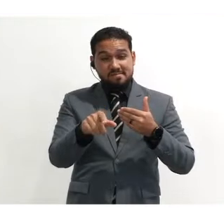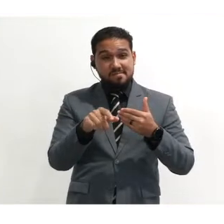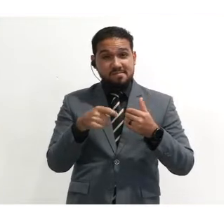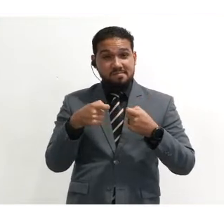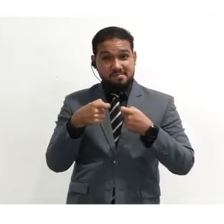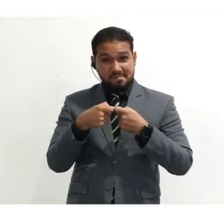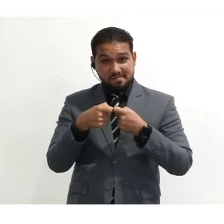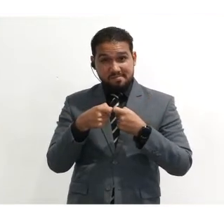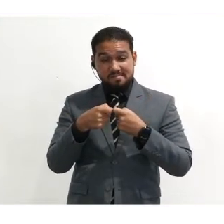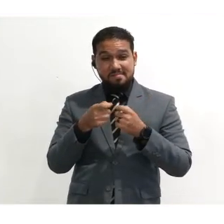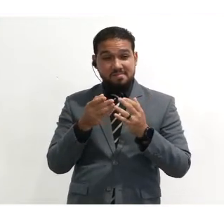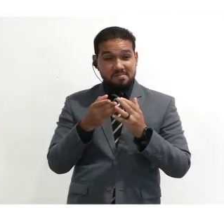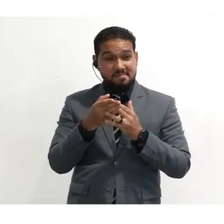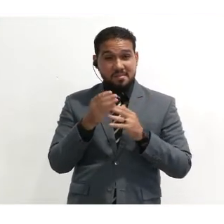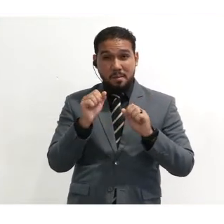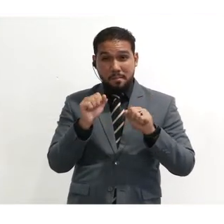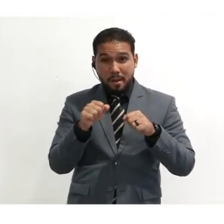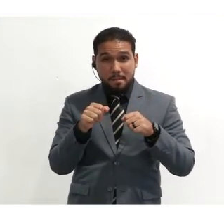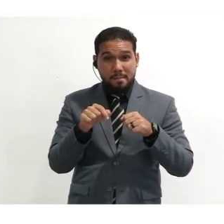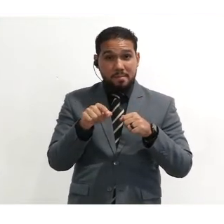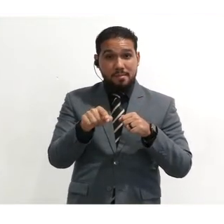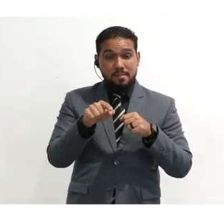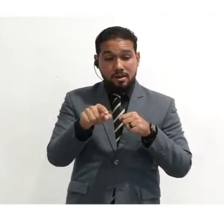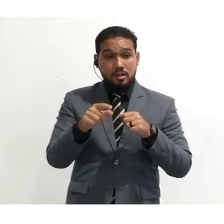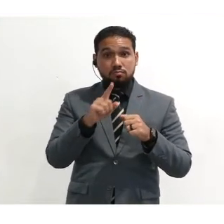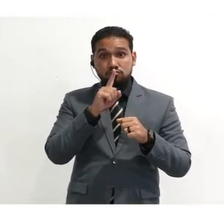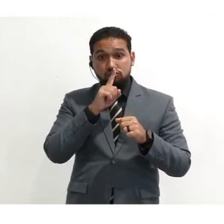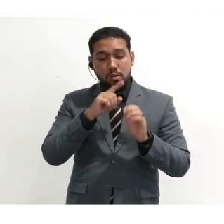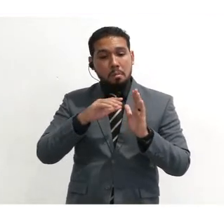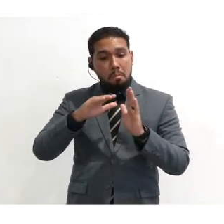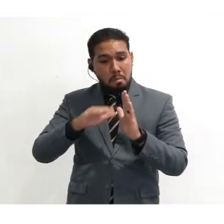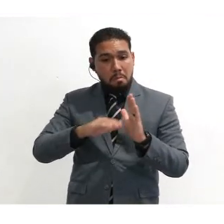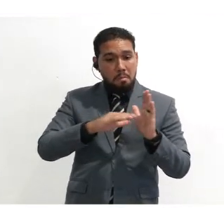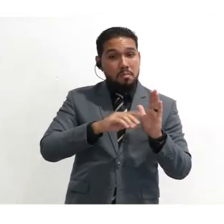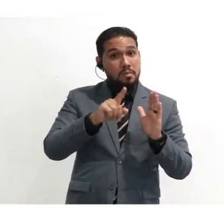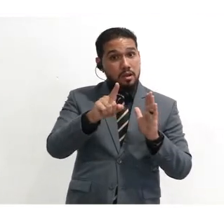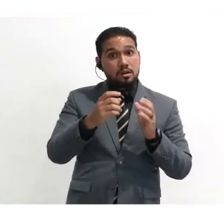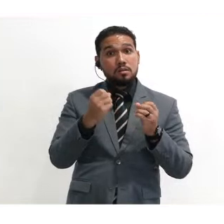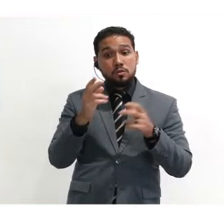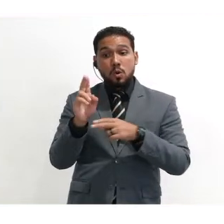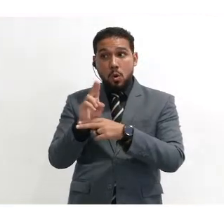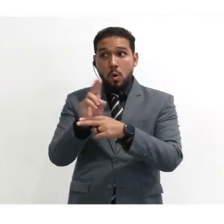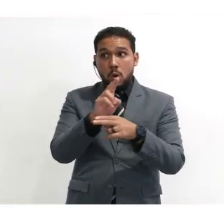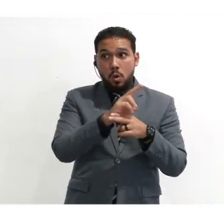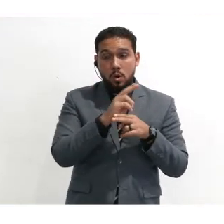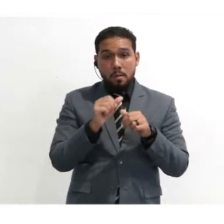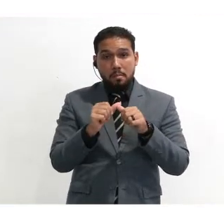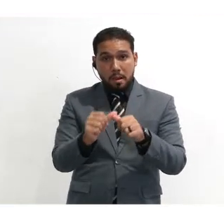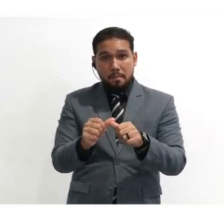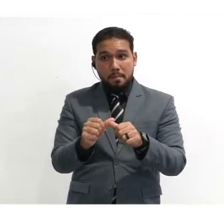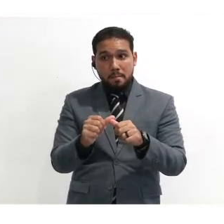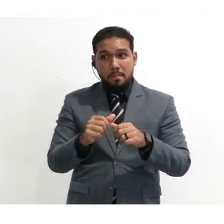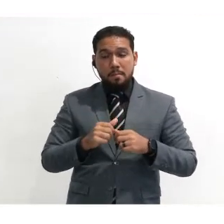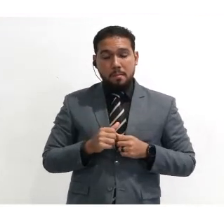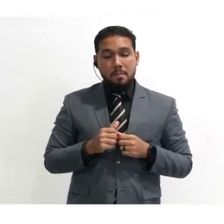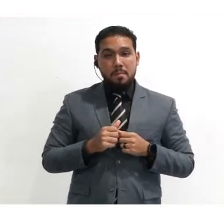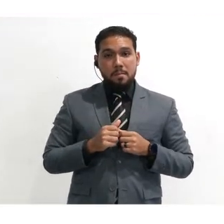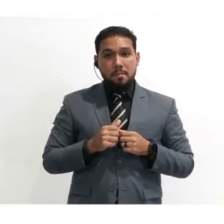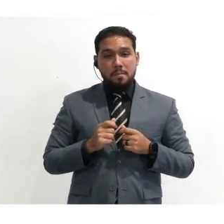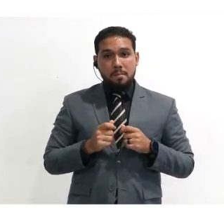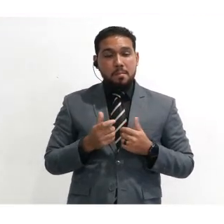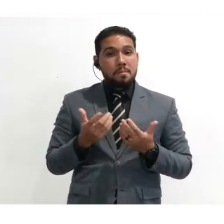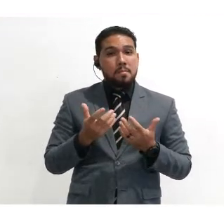right? And the functionality has increased. But back to your first question about, what kind of lab could